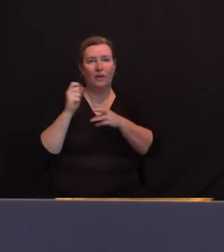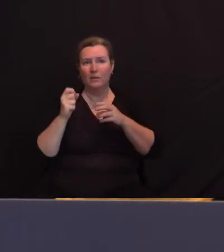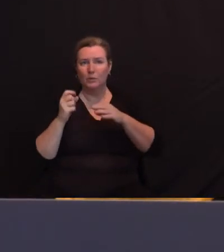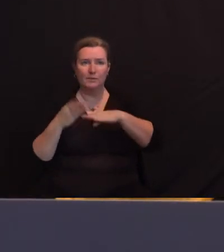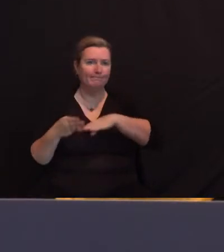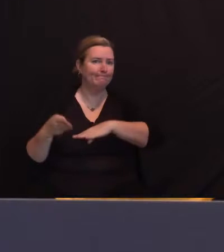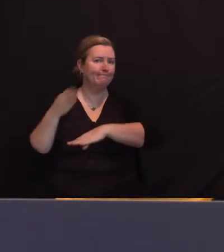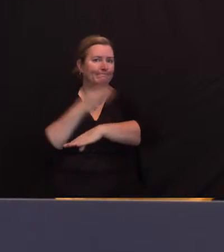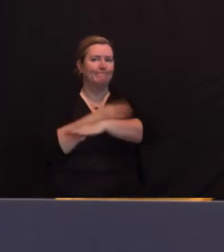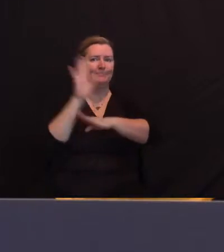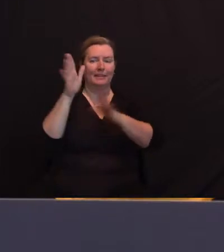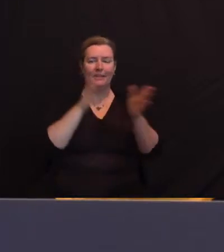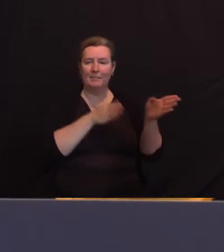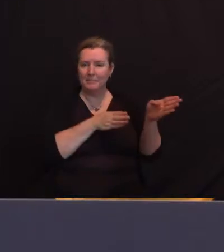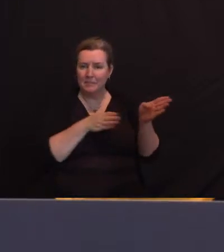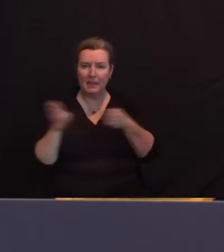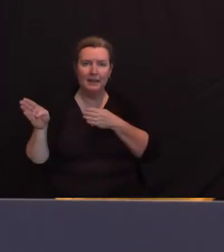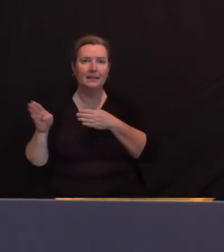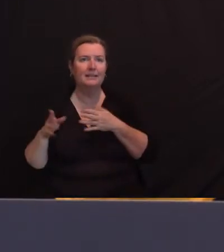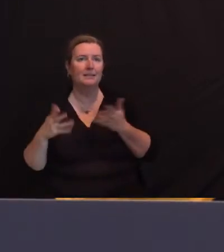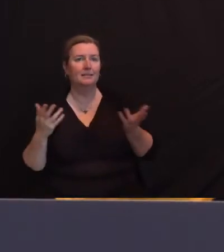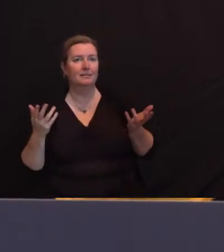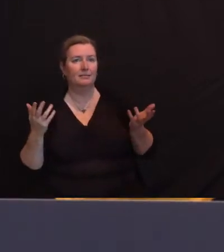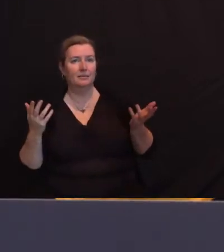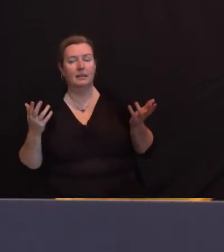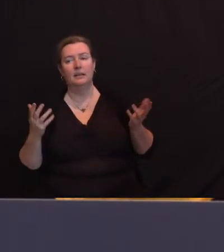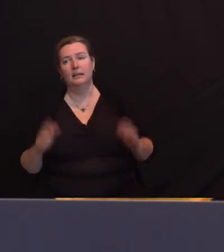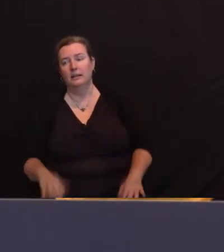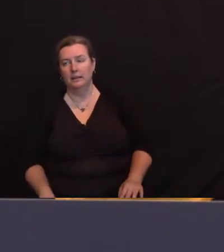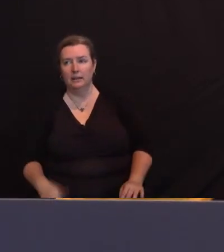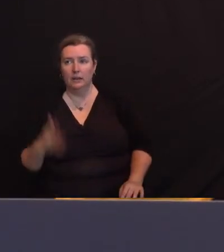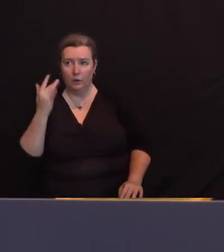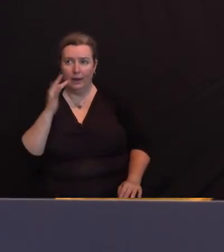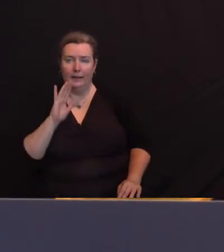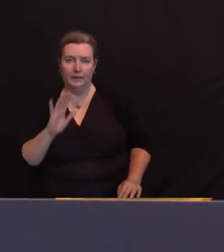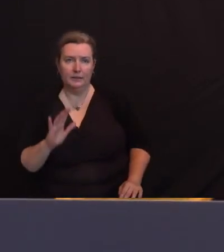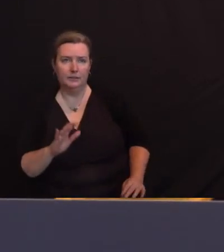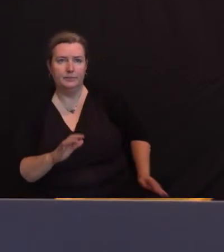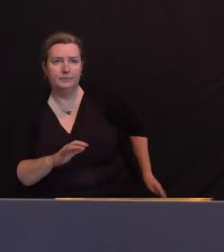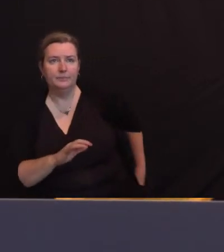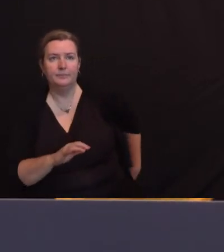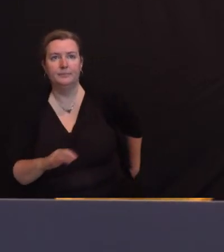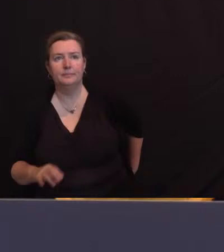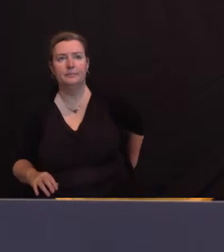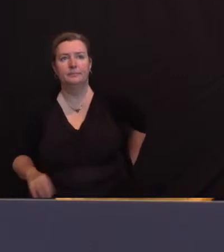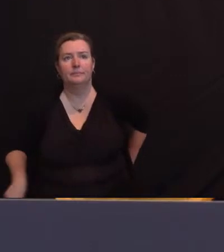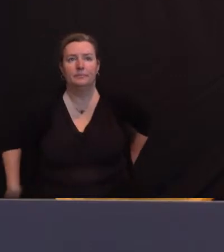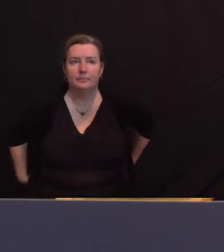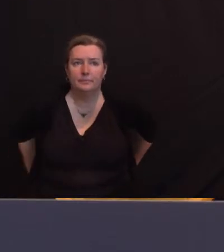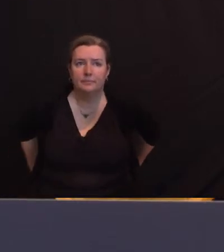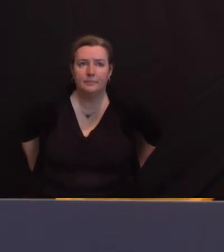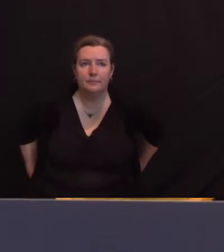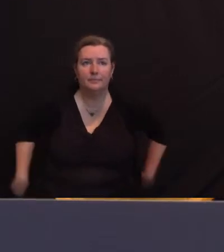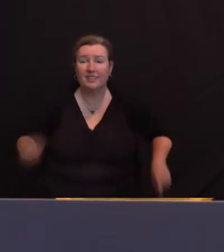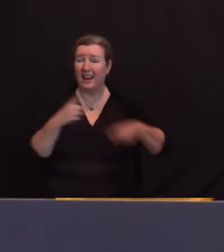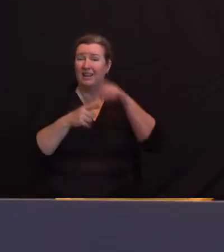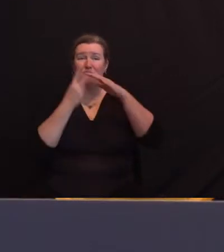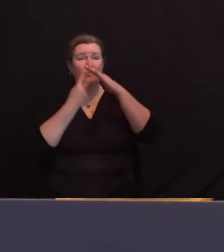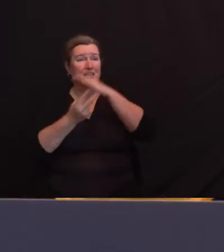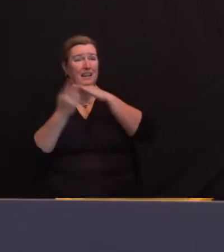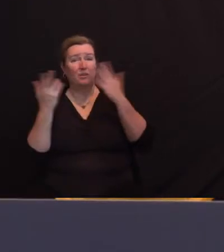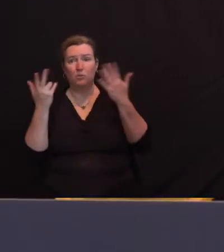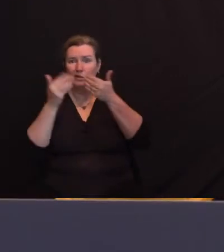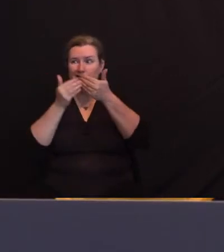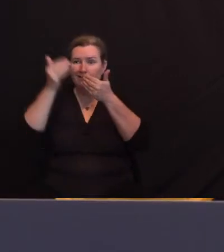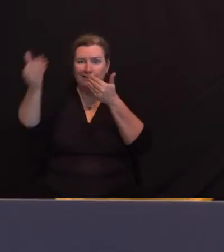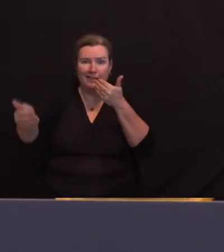because we're in, not to be too cute about this, we're in uncharted waters. And it's not just flooding,